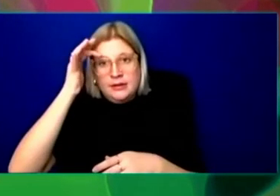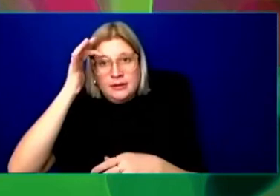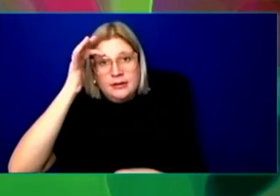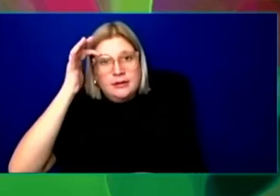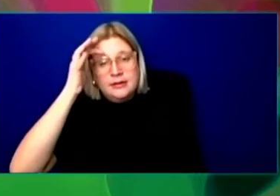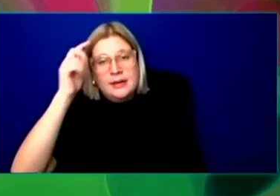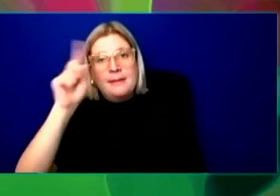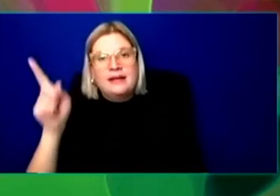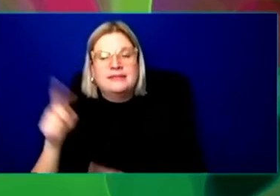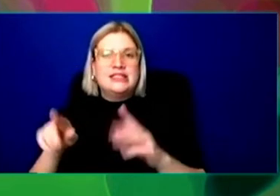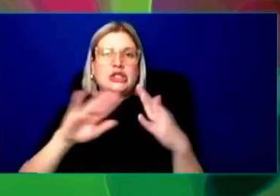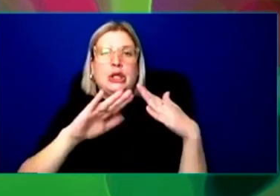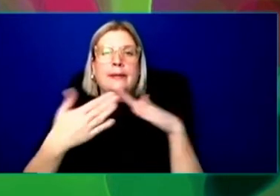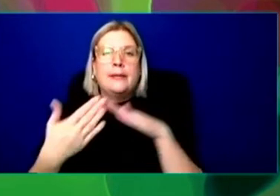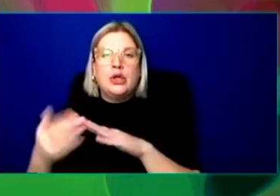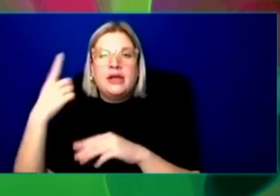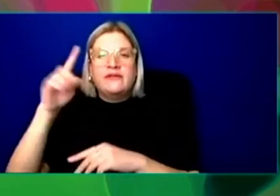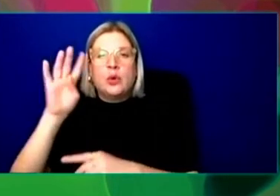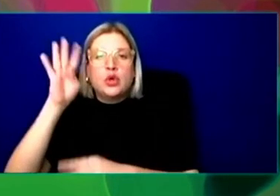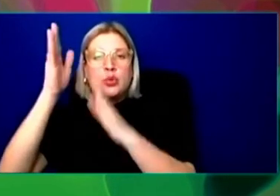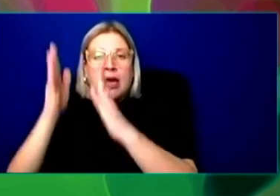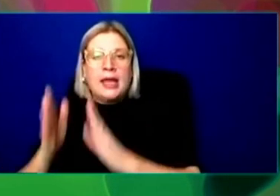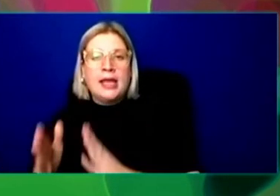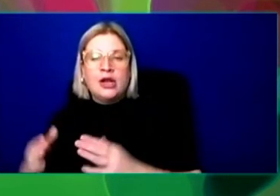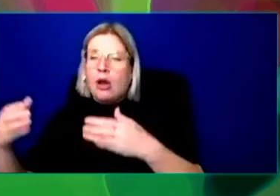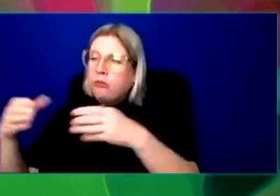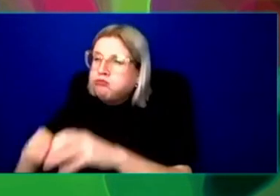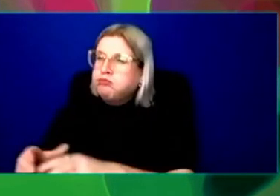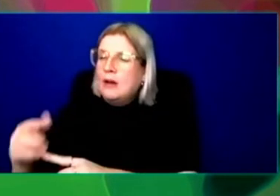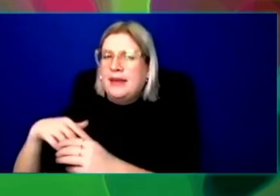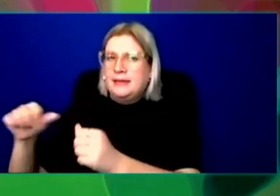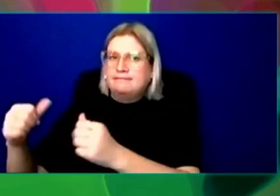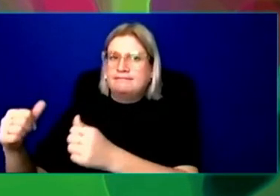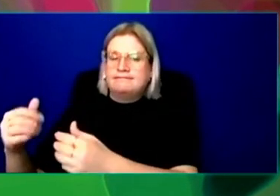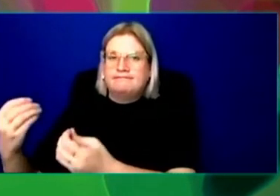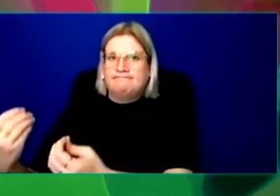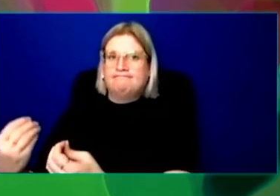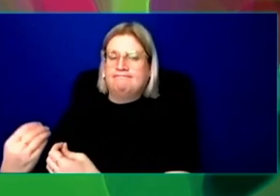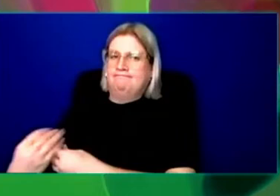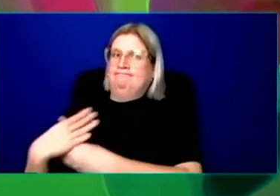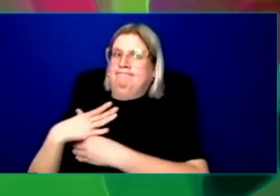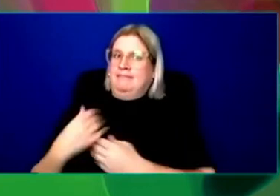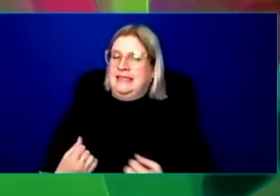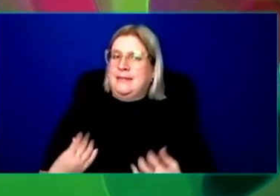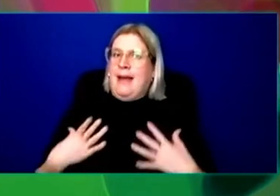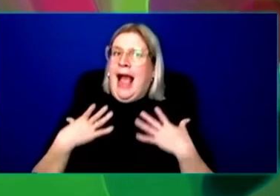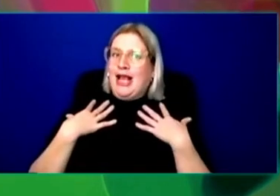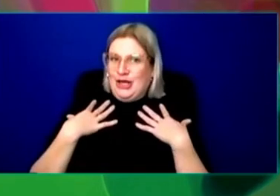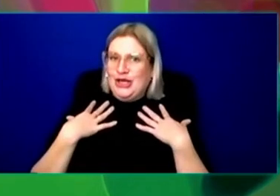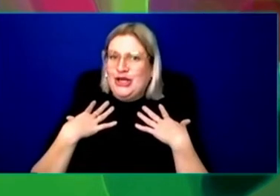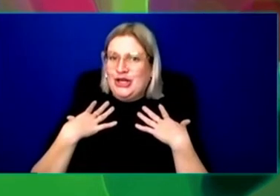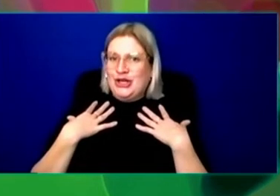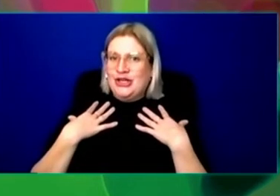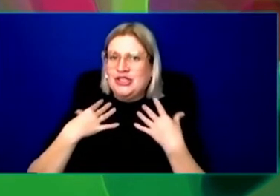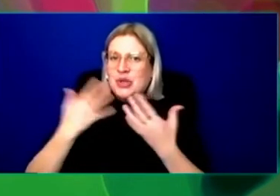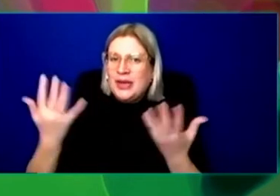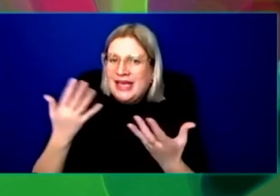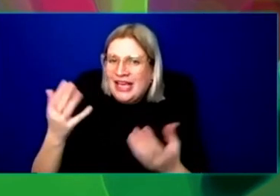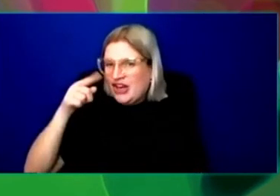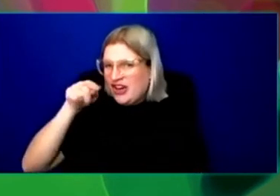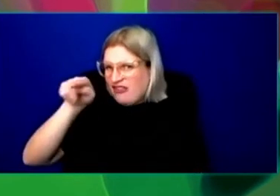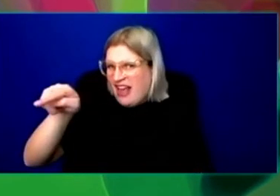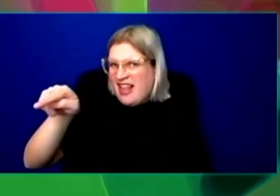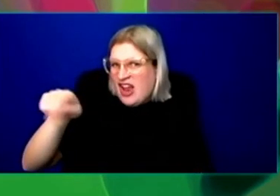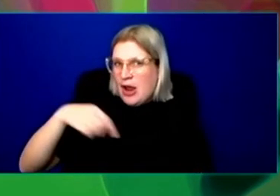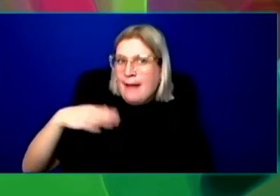it's the community of creators that keep me inspired. So like just to the right of the computer screen is my stack of books